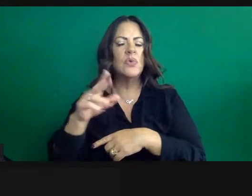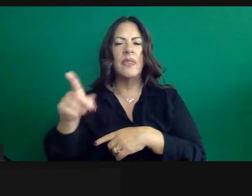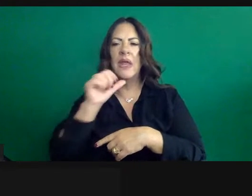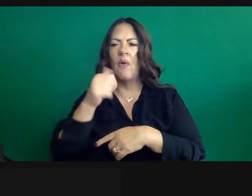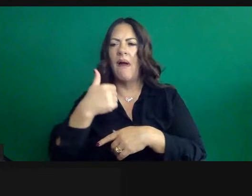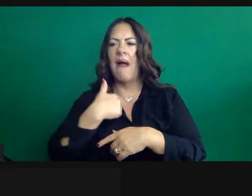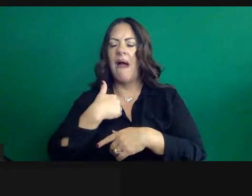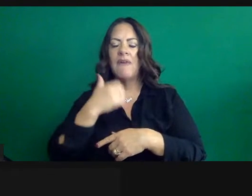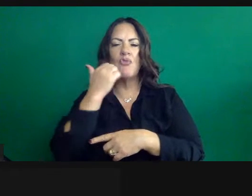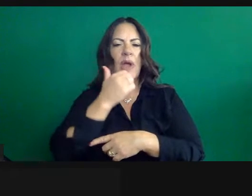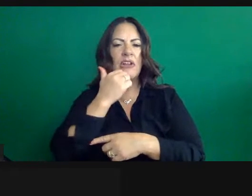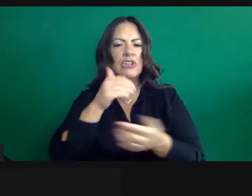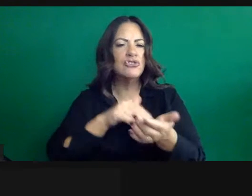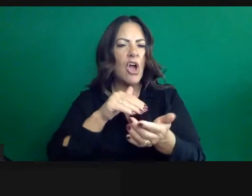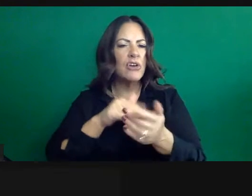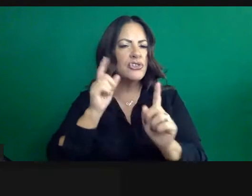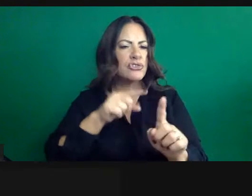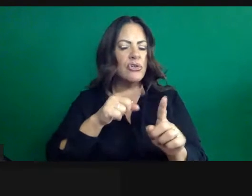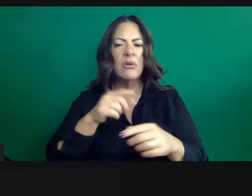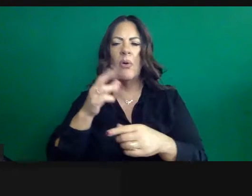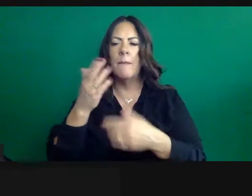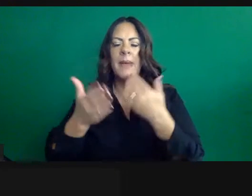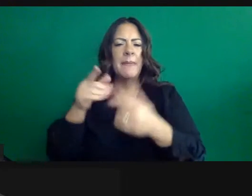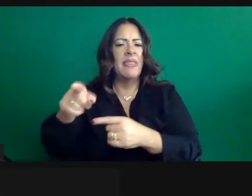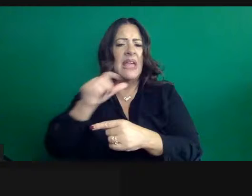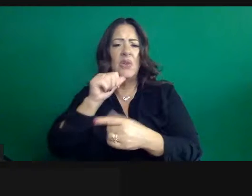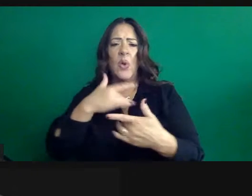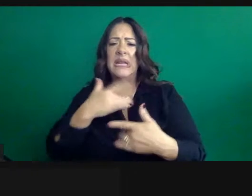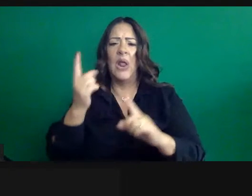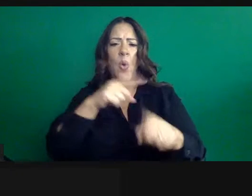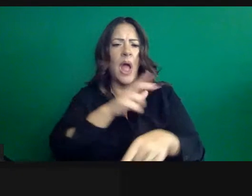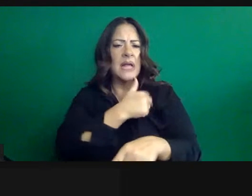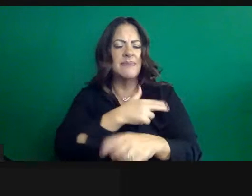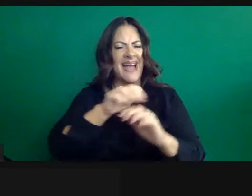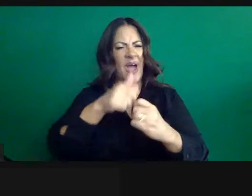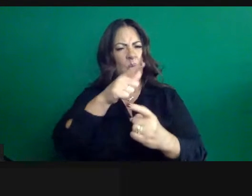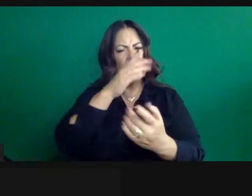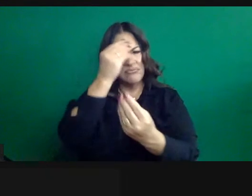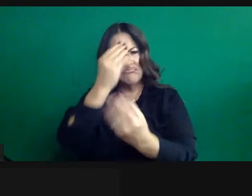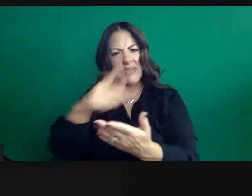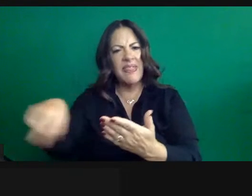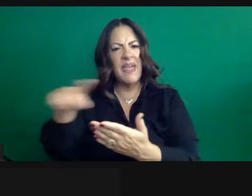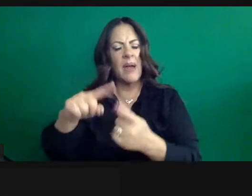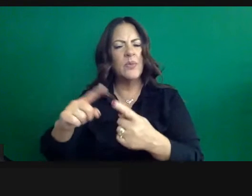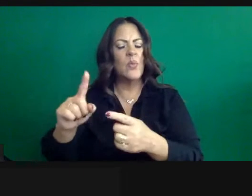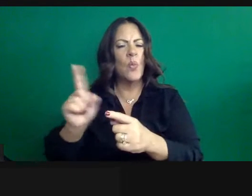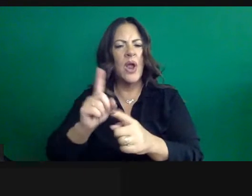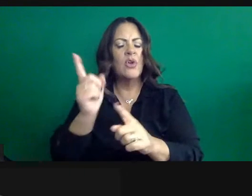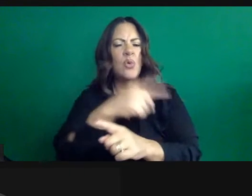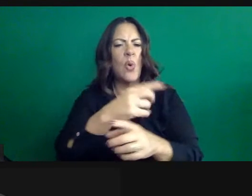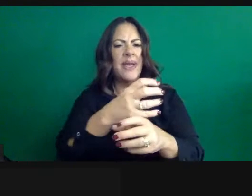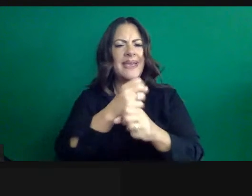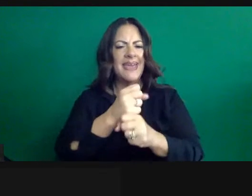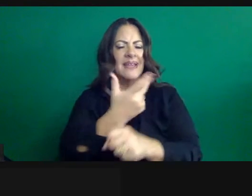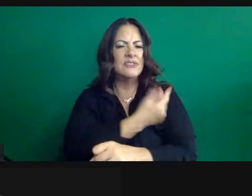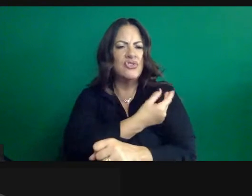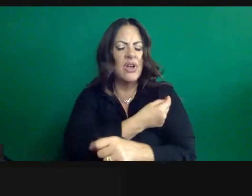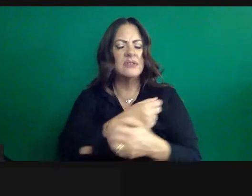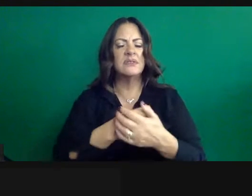care doctors or don't go to hospitals. And then also, because we're talking about master plan on